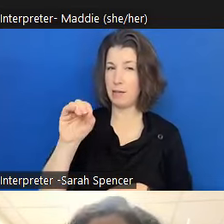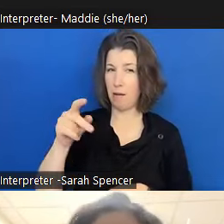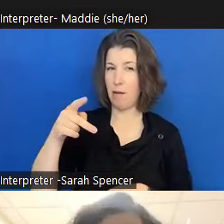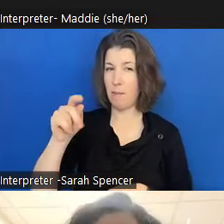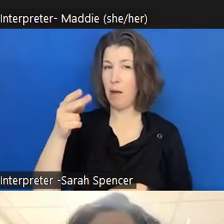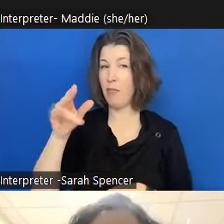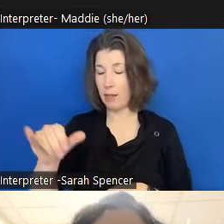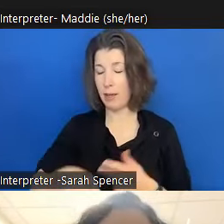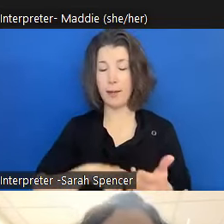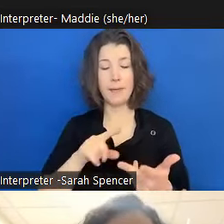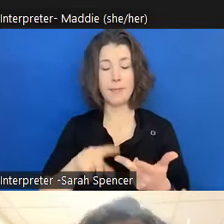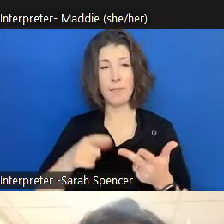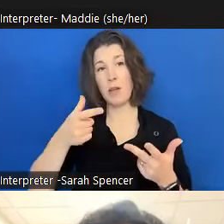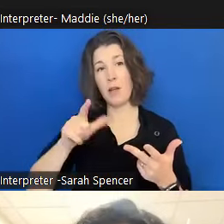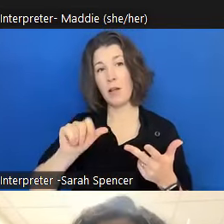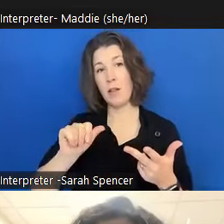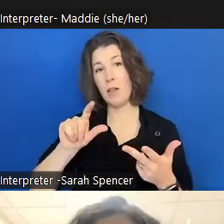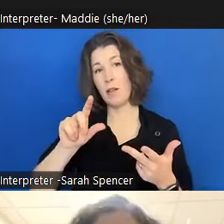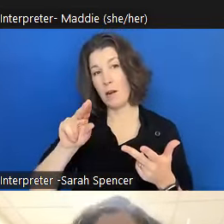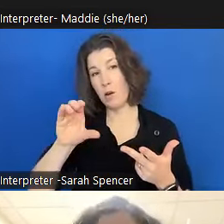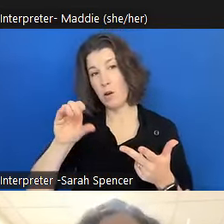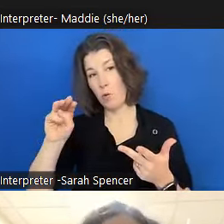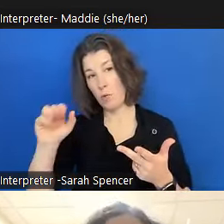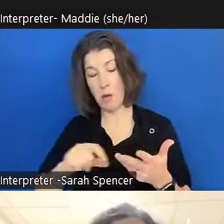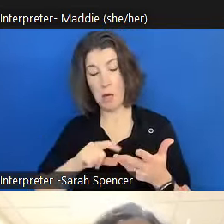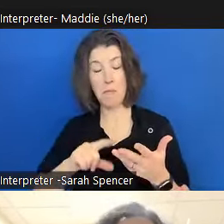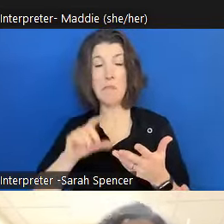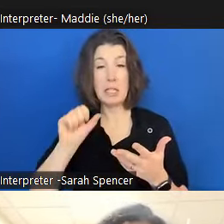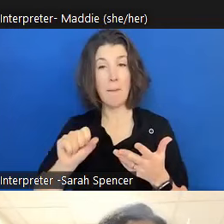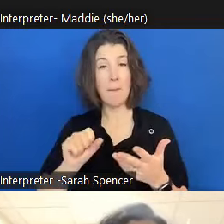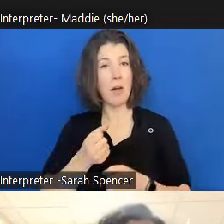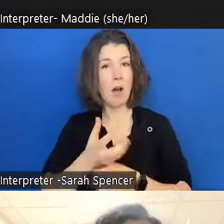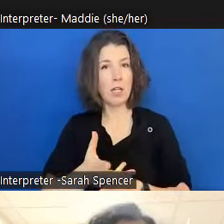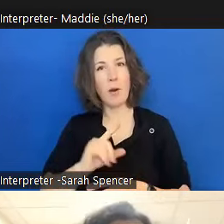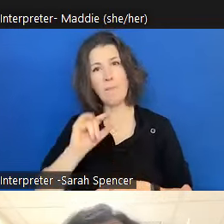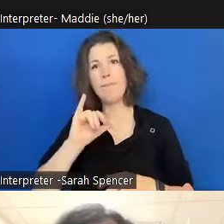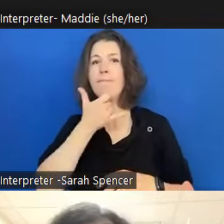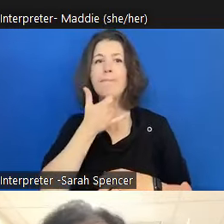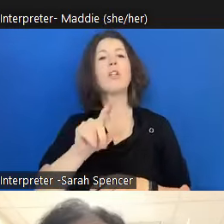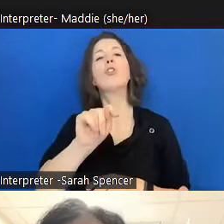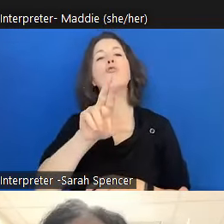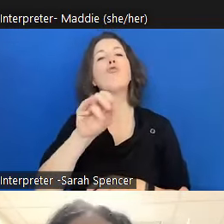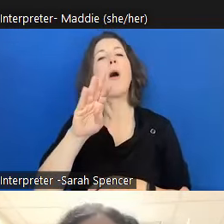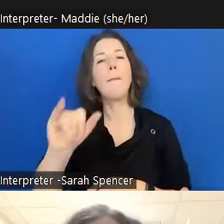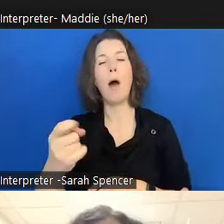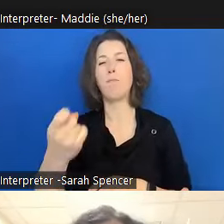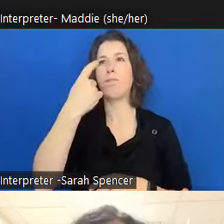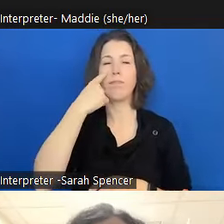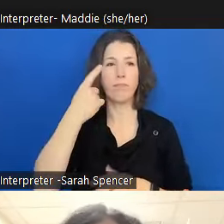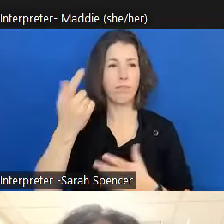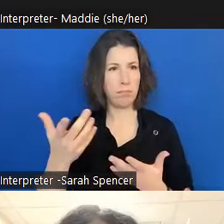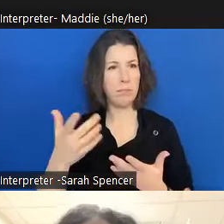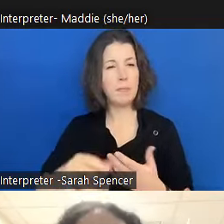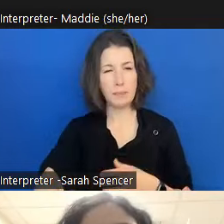a branch to the eye, some sort of ocular trauma can cause vision loss. Damage to the brain from